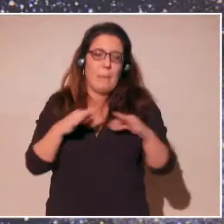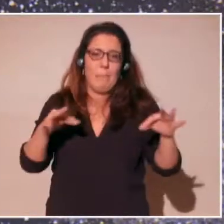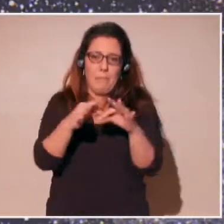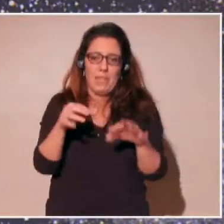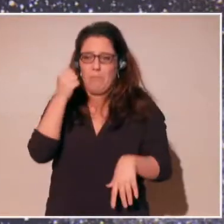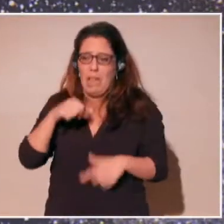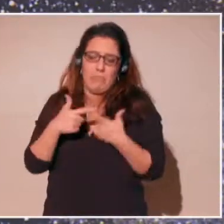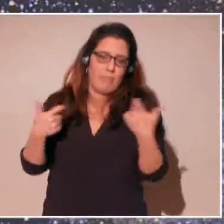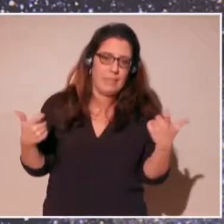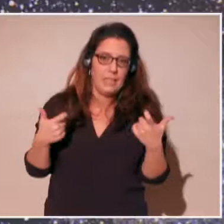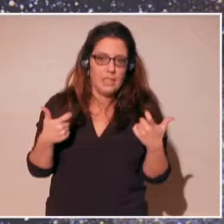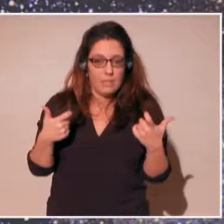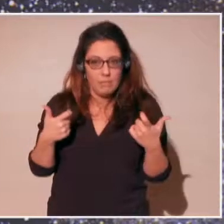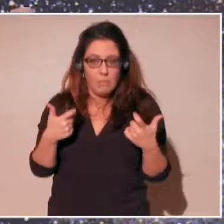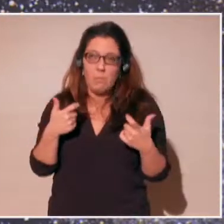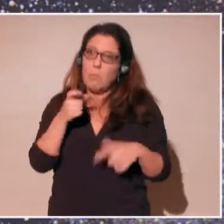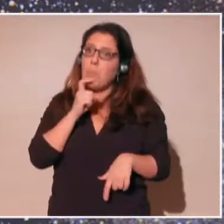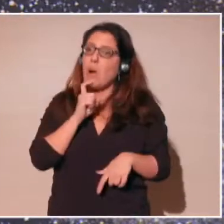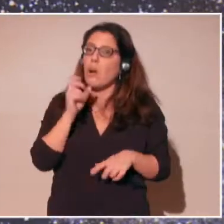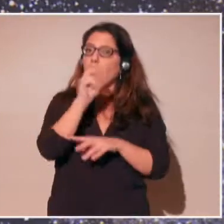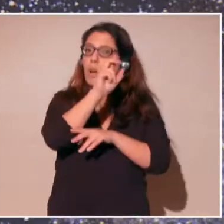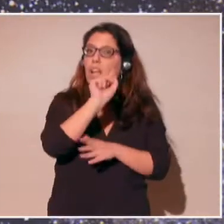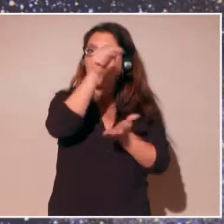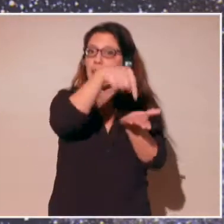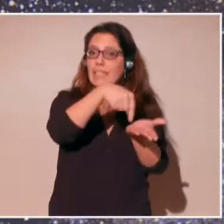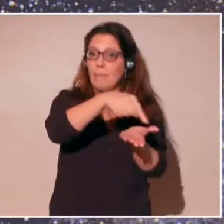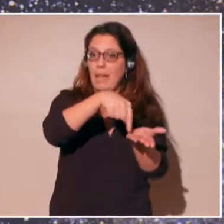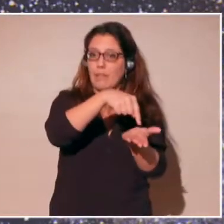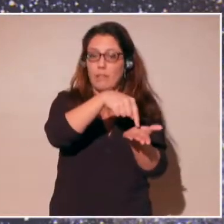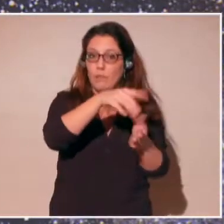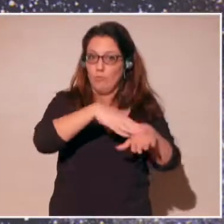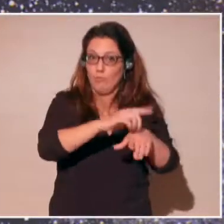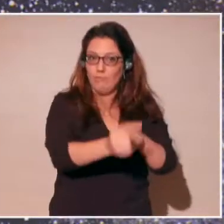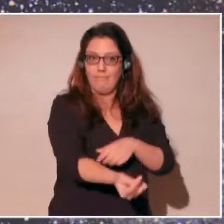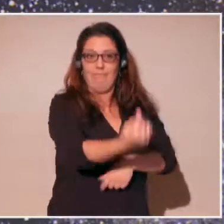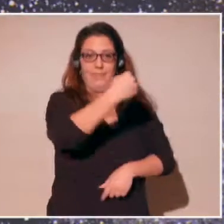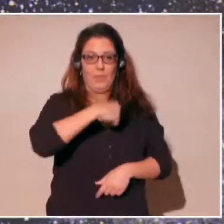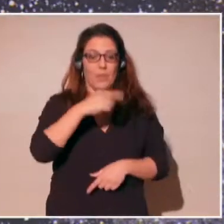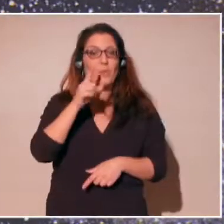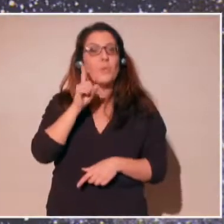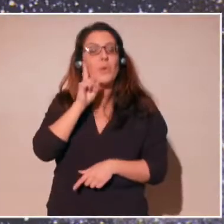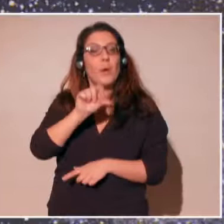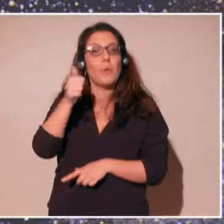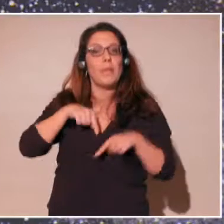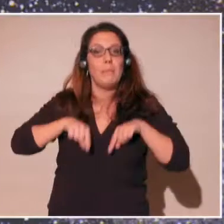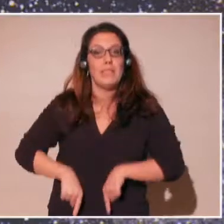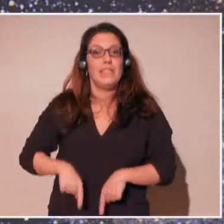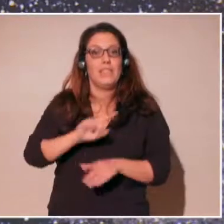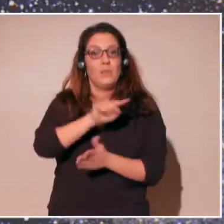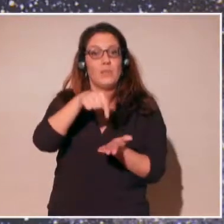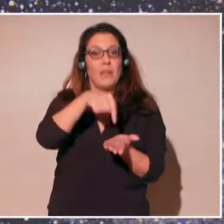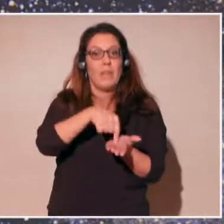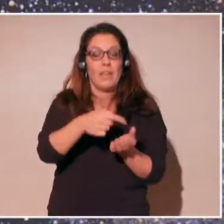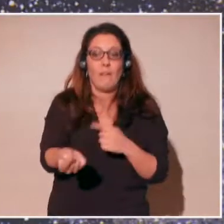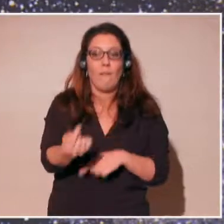in Bologna too. We didn't have the time to go to Quebec, but Quebec came to us because the Prime Minister of